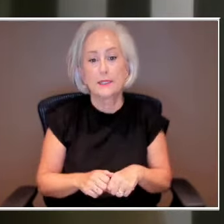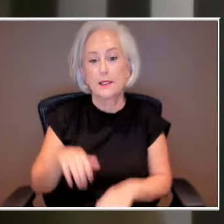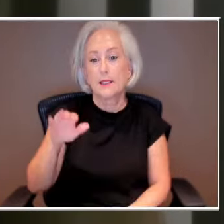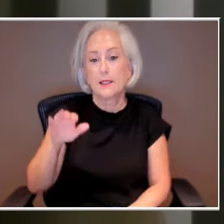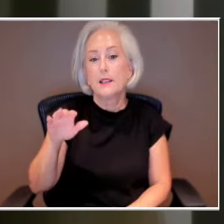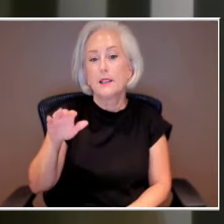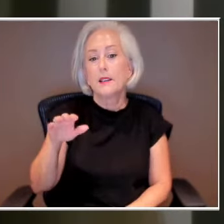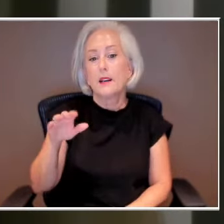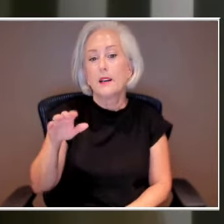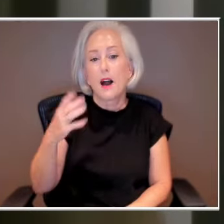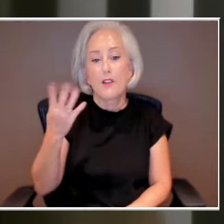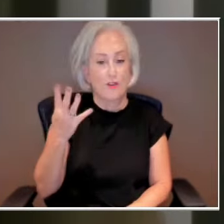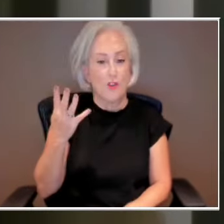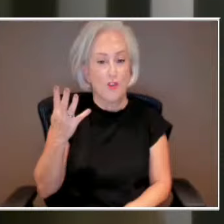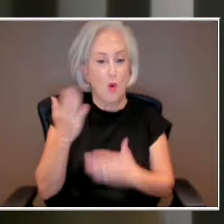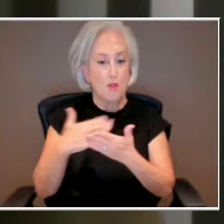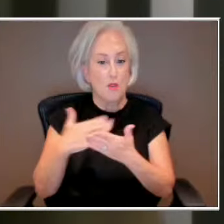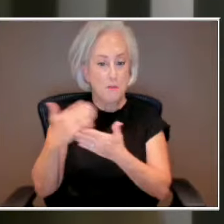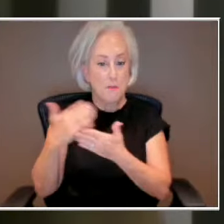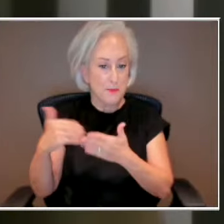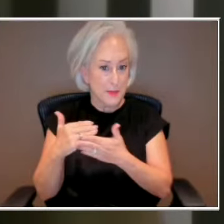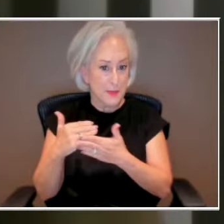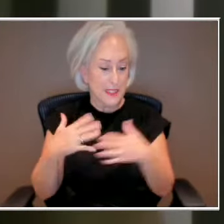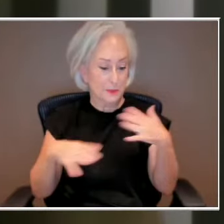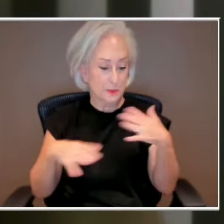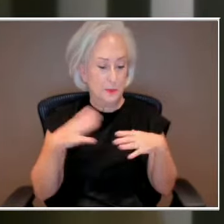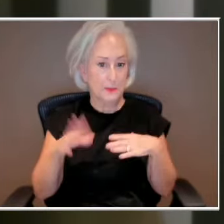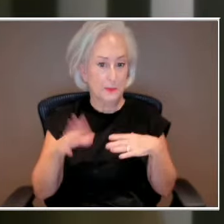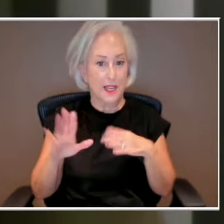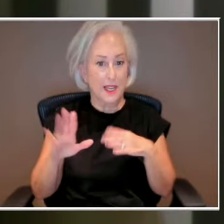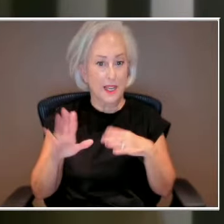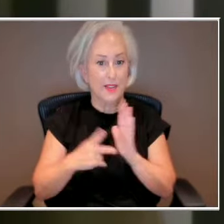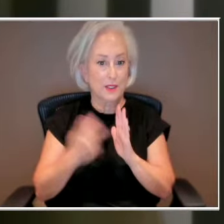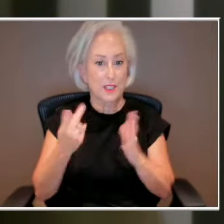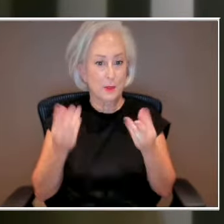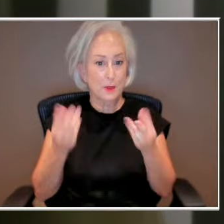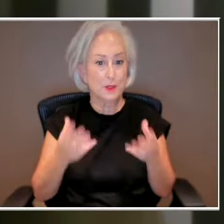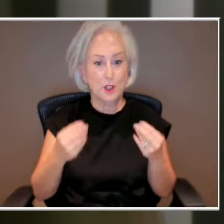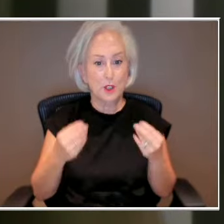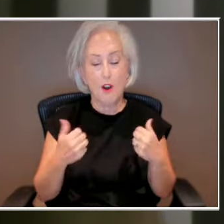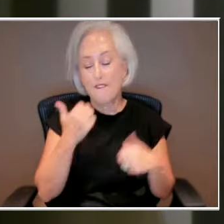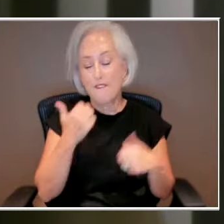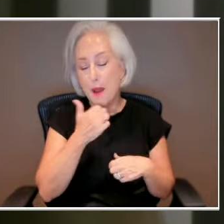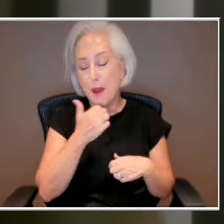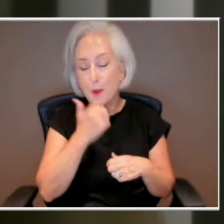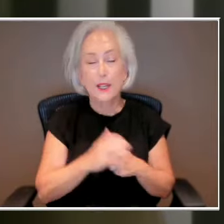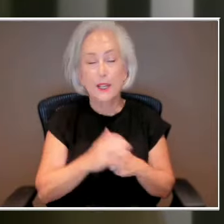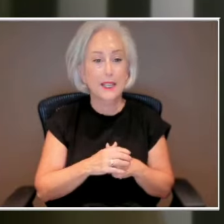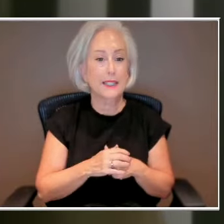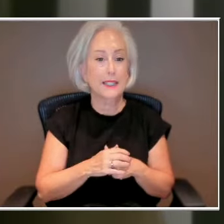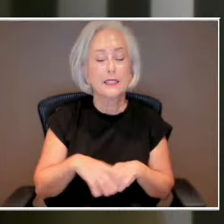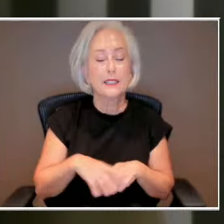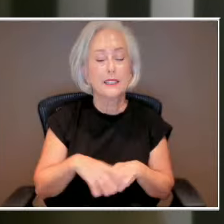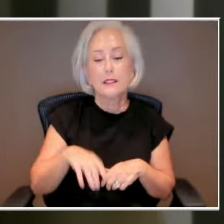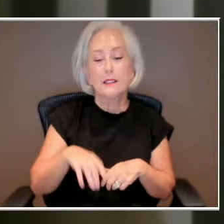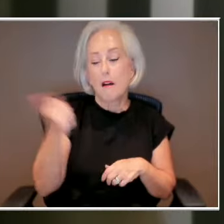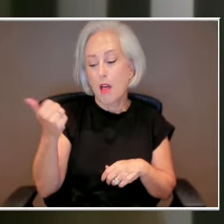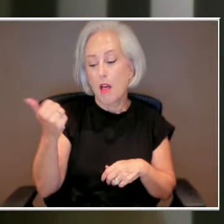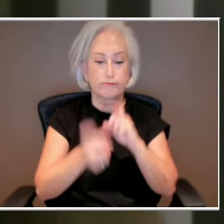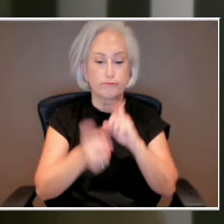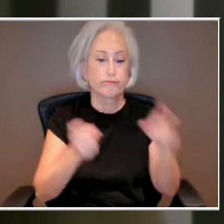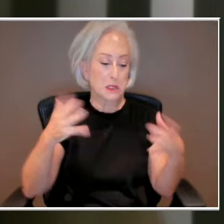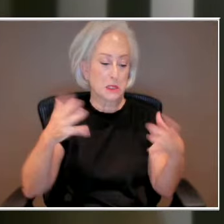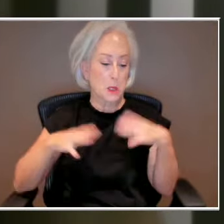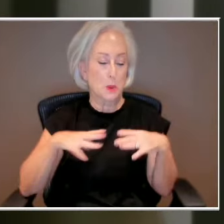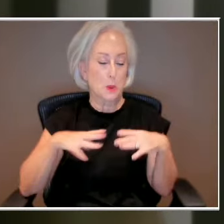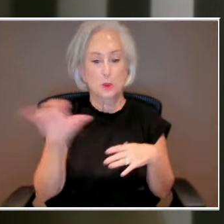4-piece outfit in their signature double soft, super soft fabric. Viore is giving away an outfit as well. So just lots of